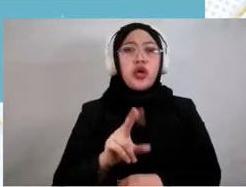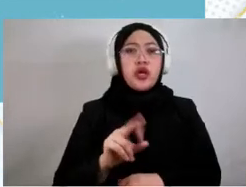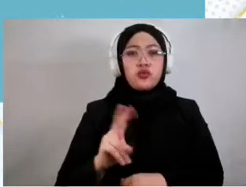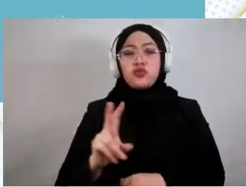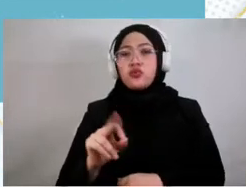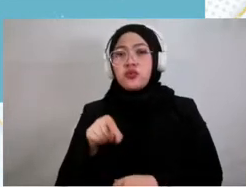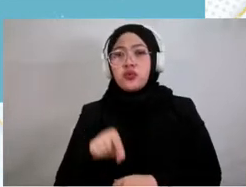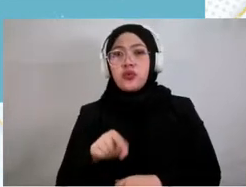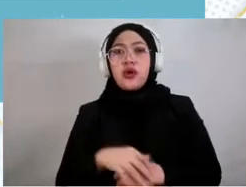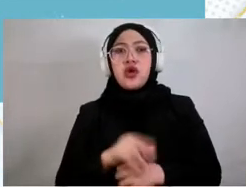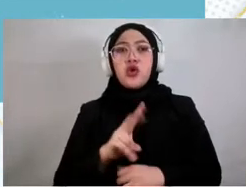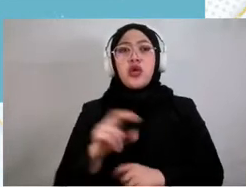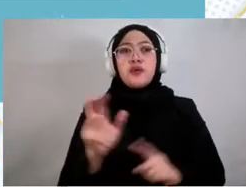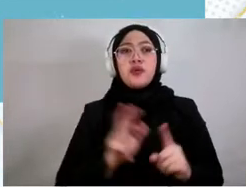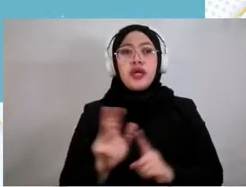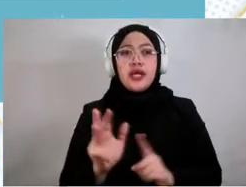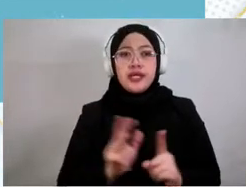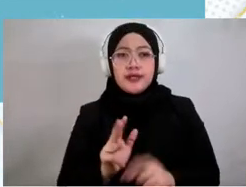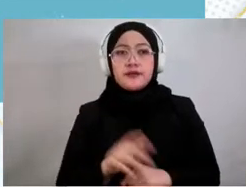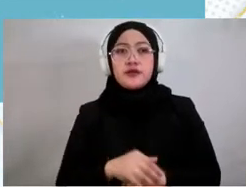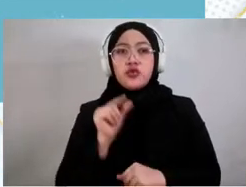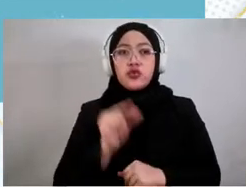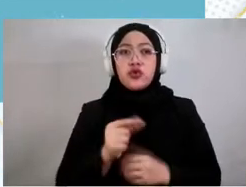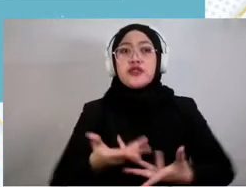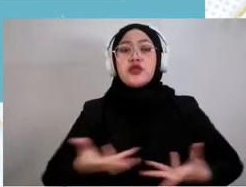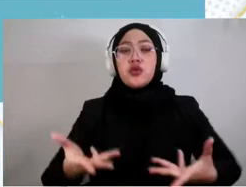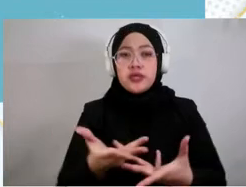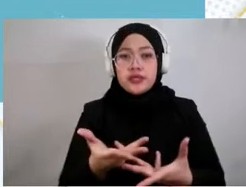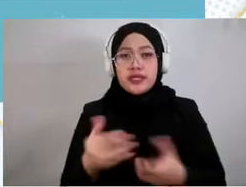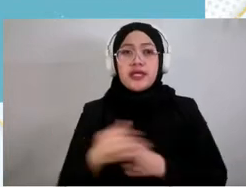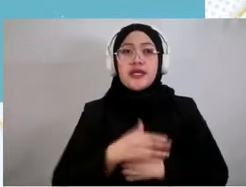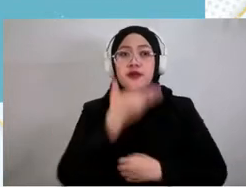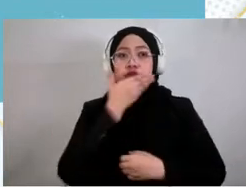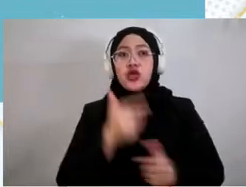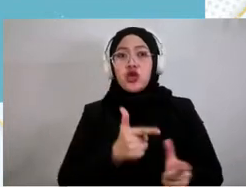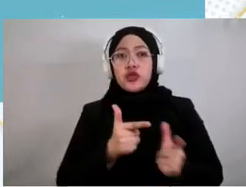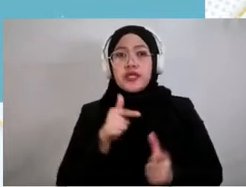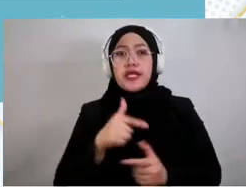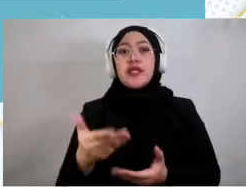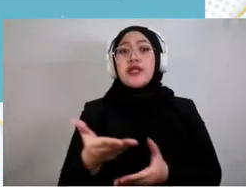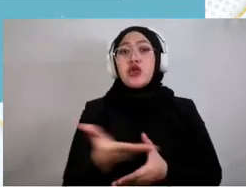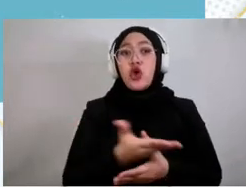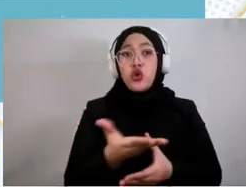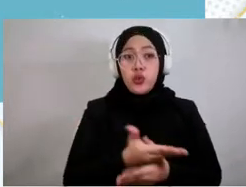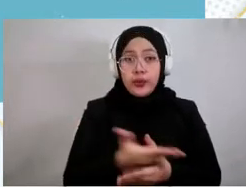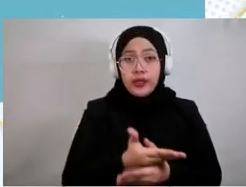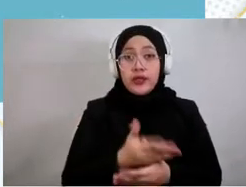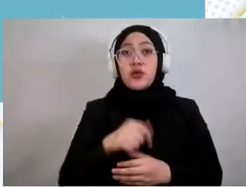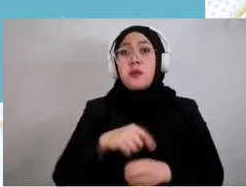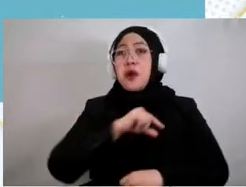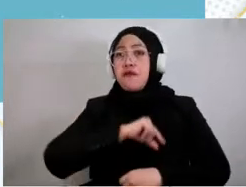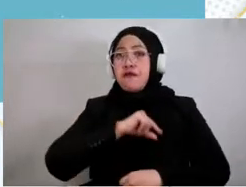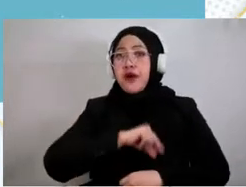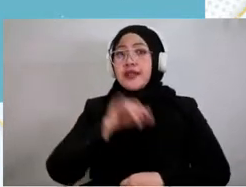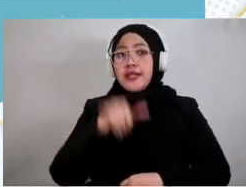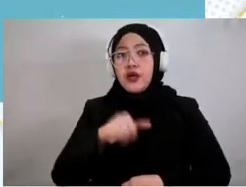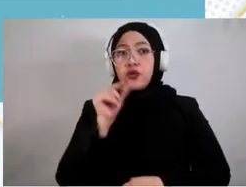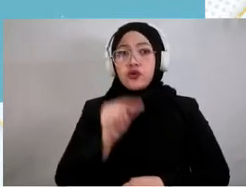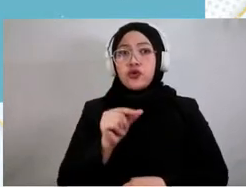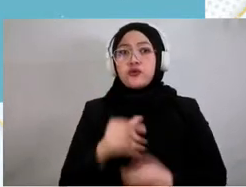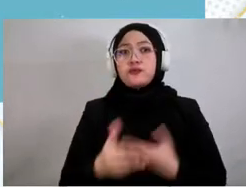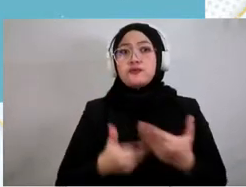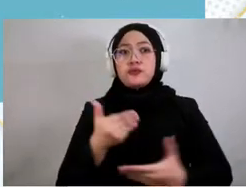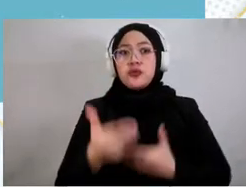statement on preventing and countering violent extremism conducive to terrorism. This is a document that can be utilized to garner that